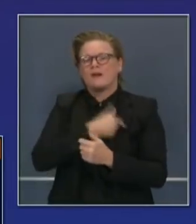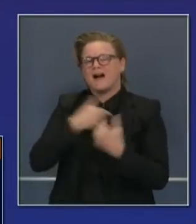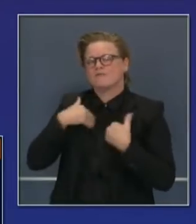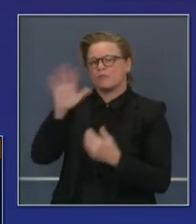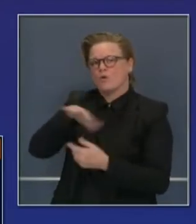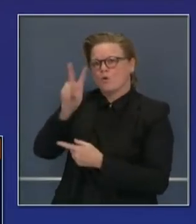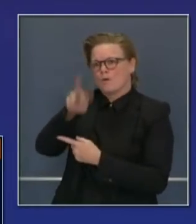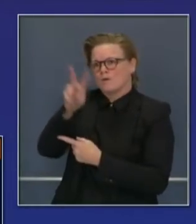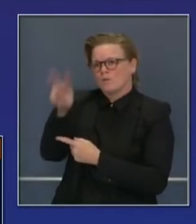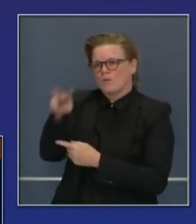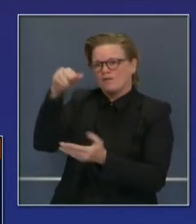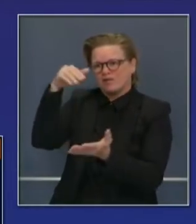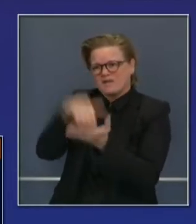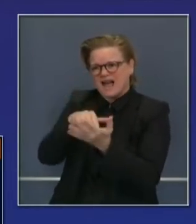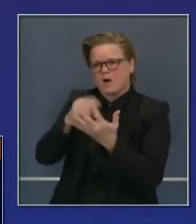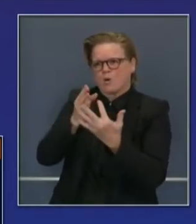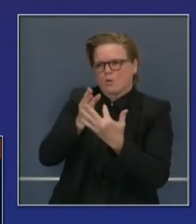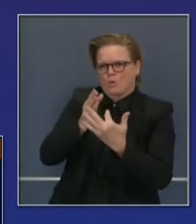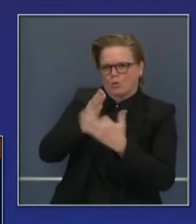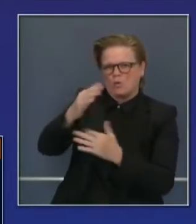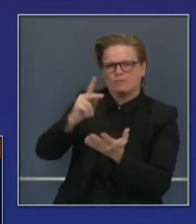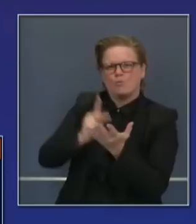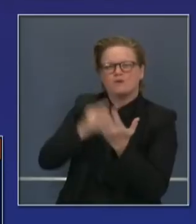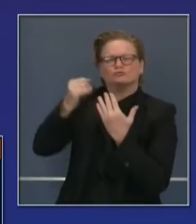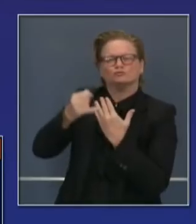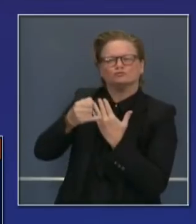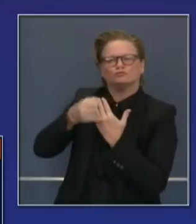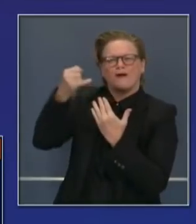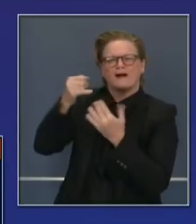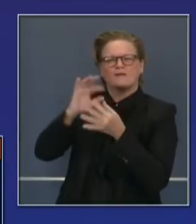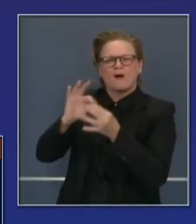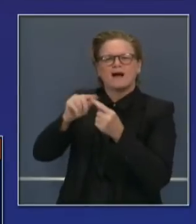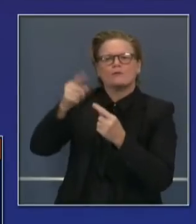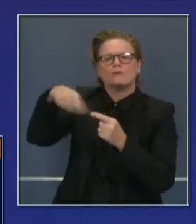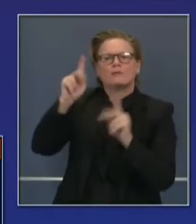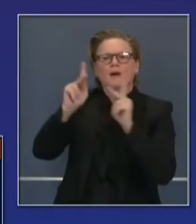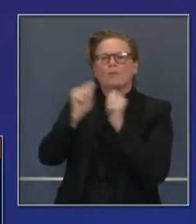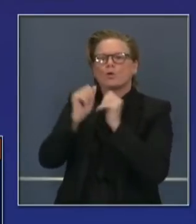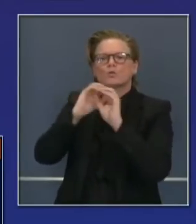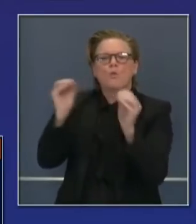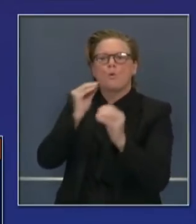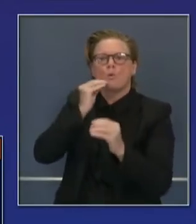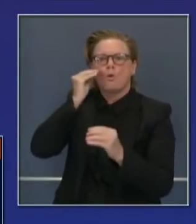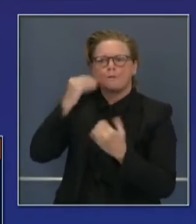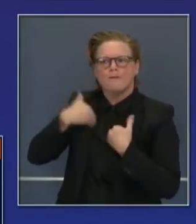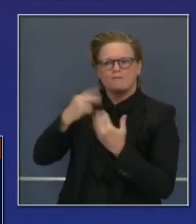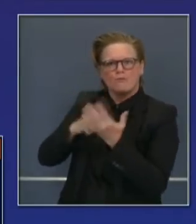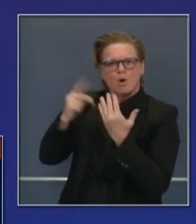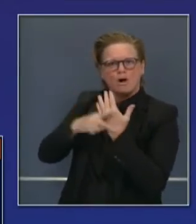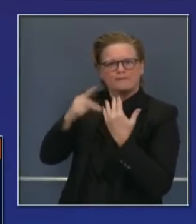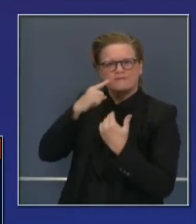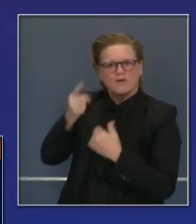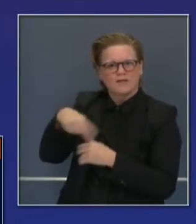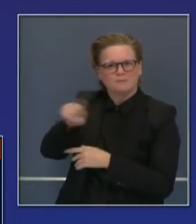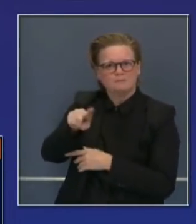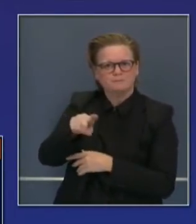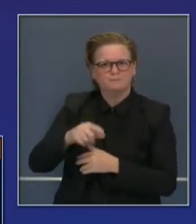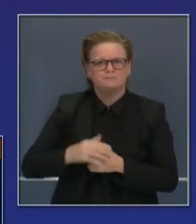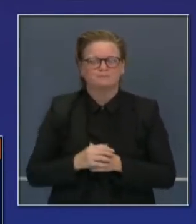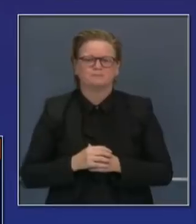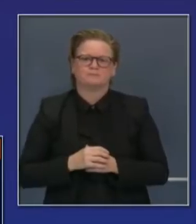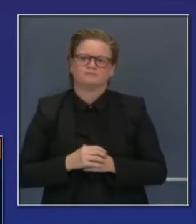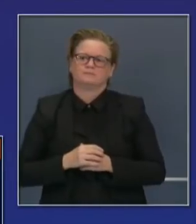Room Key. We're looking to extend the Room Key program, not just, forgive me, I confuse folks with this, the Home Key program, which